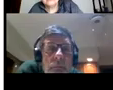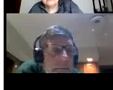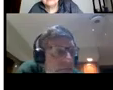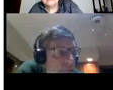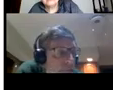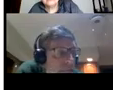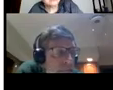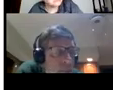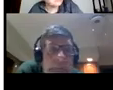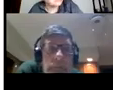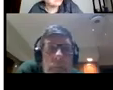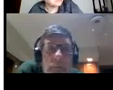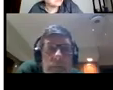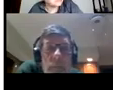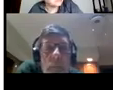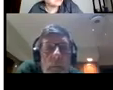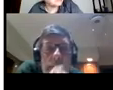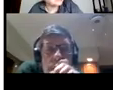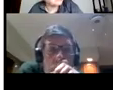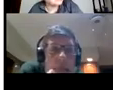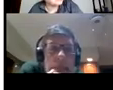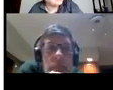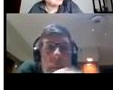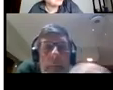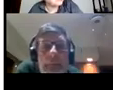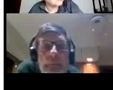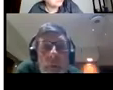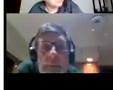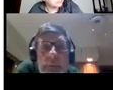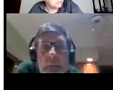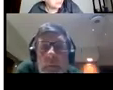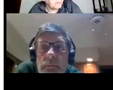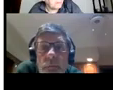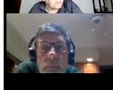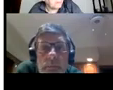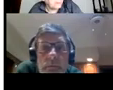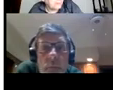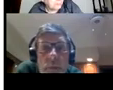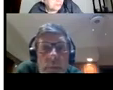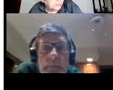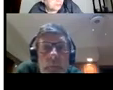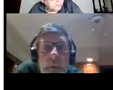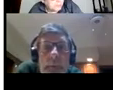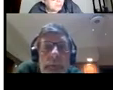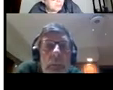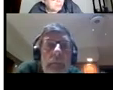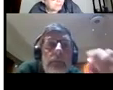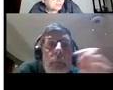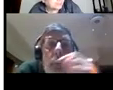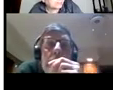way, and which is not always the best way, but really thinking